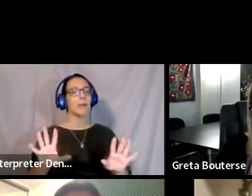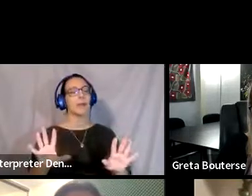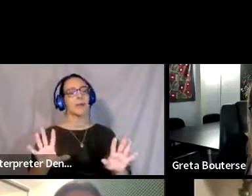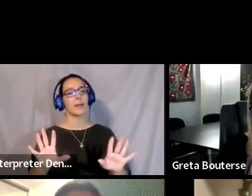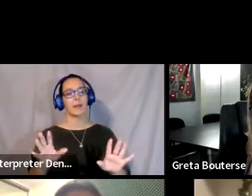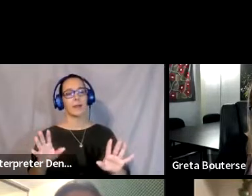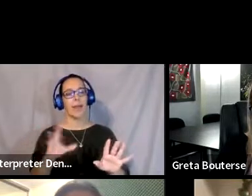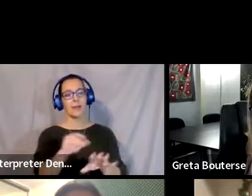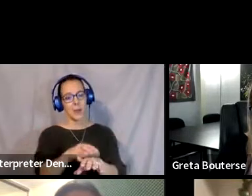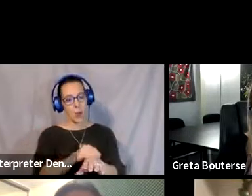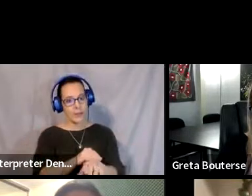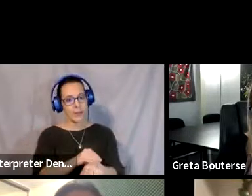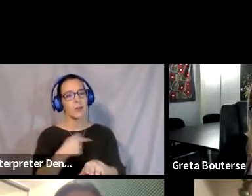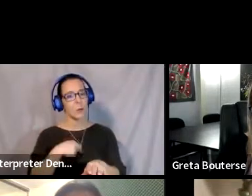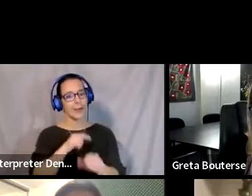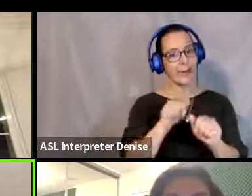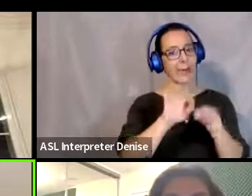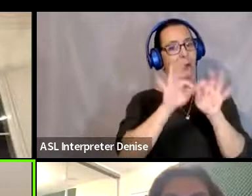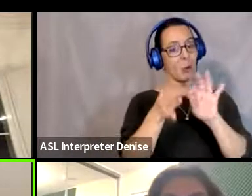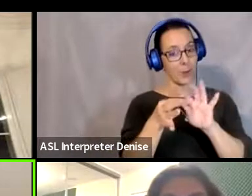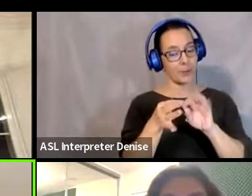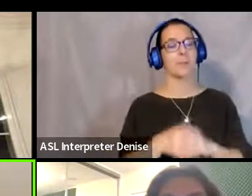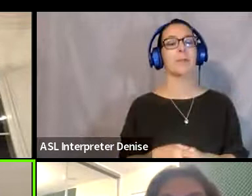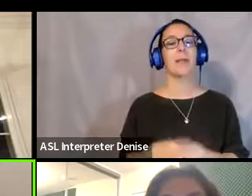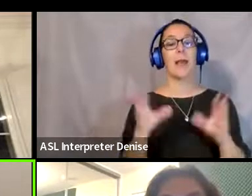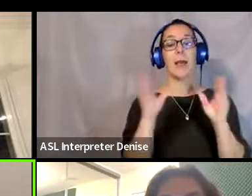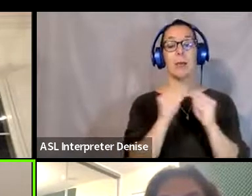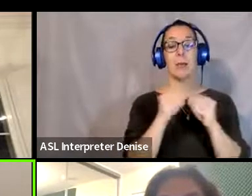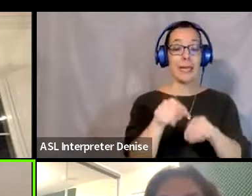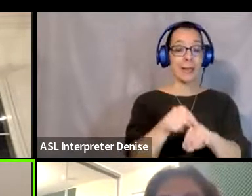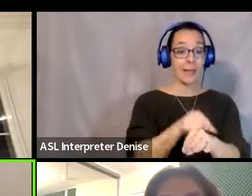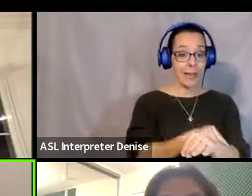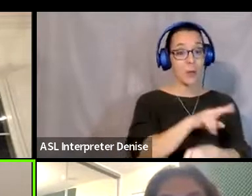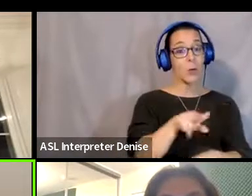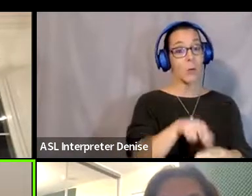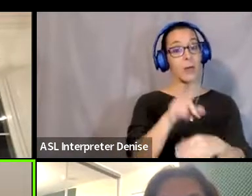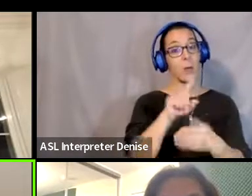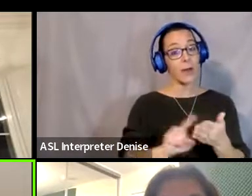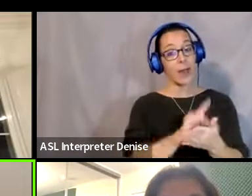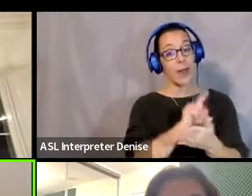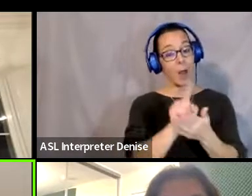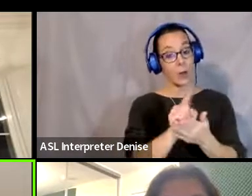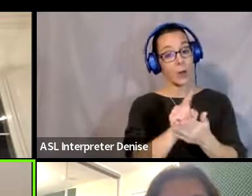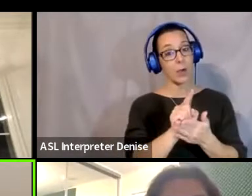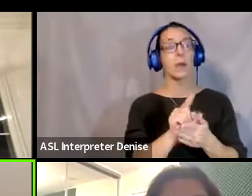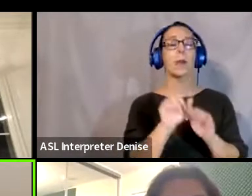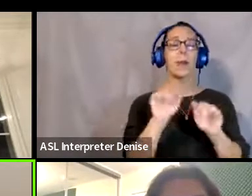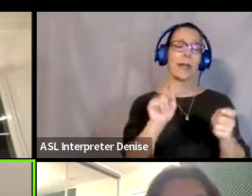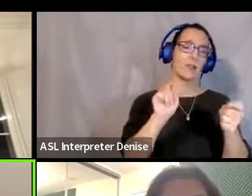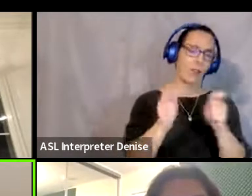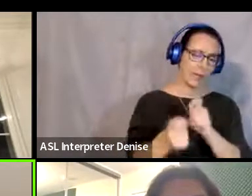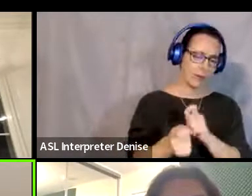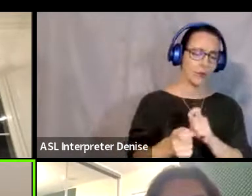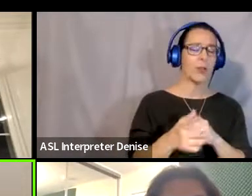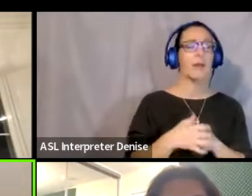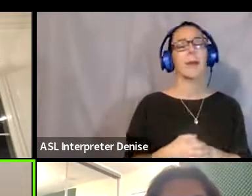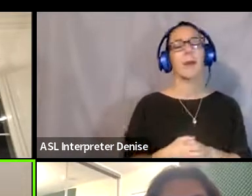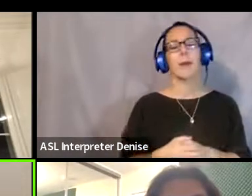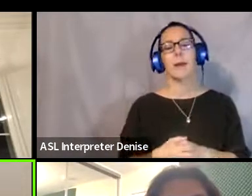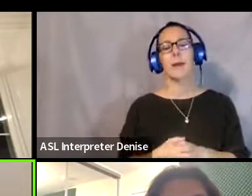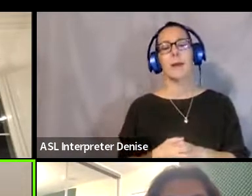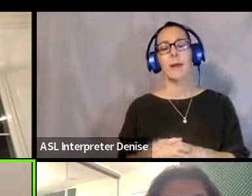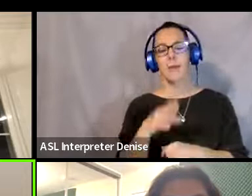Meeting length is normally 1 hour, and that's subject to change by administration. The expectations for audience conduct are the